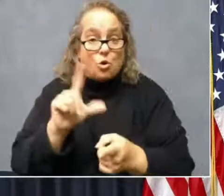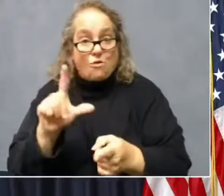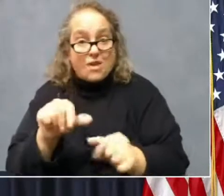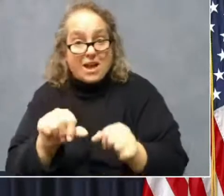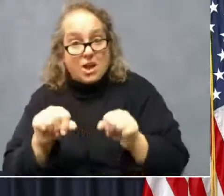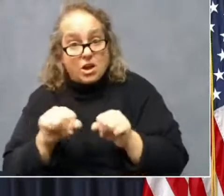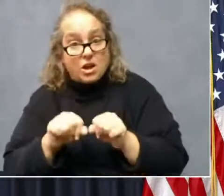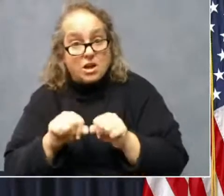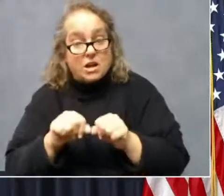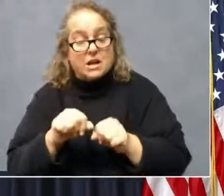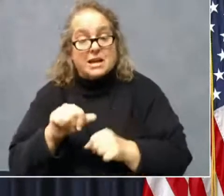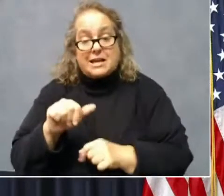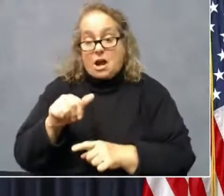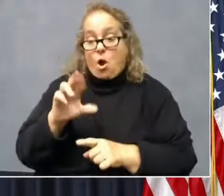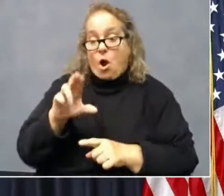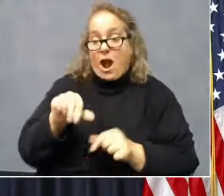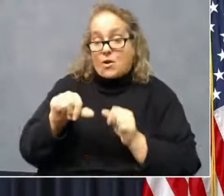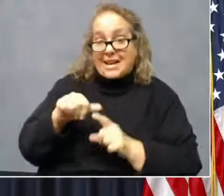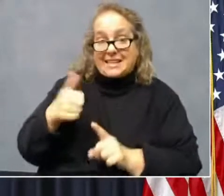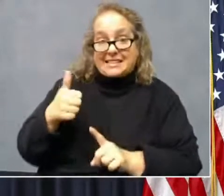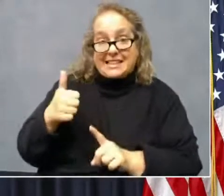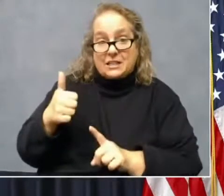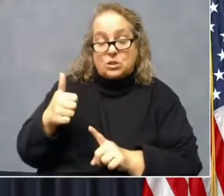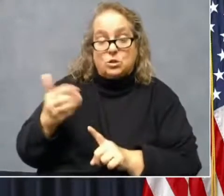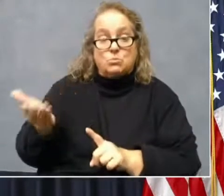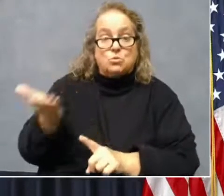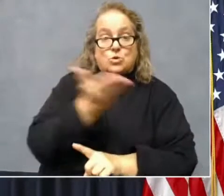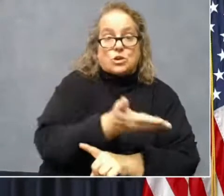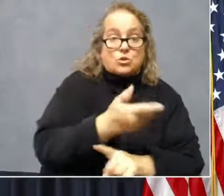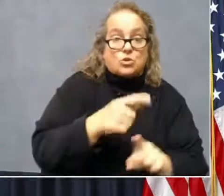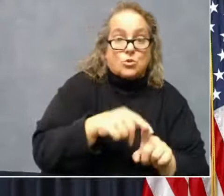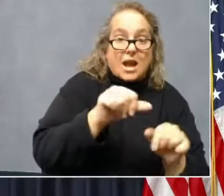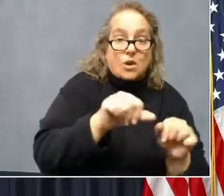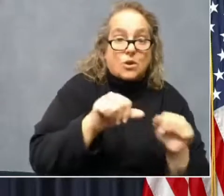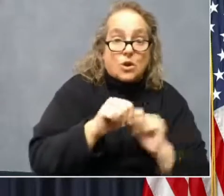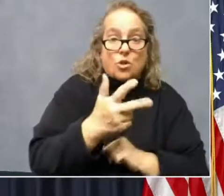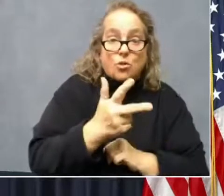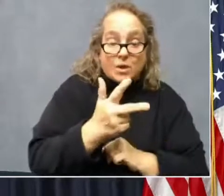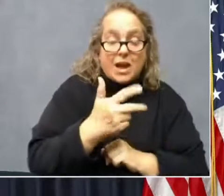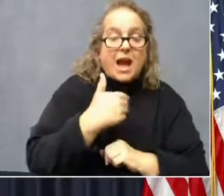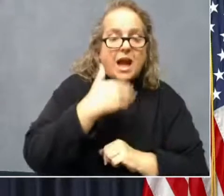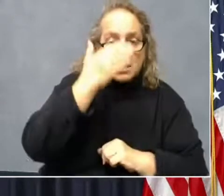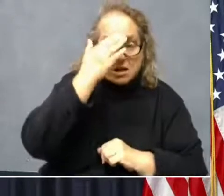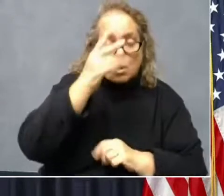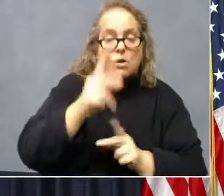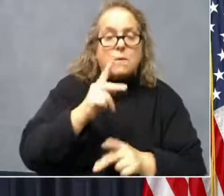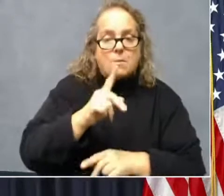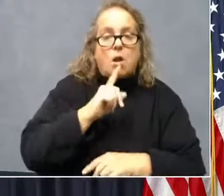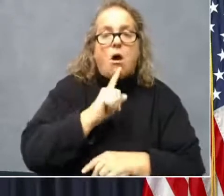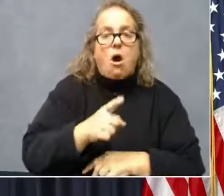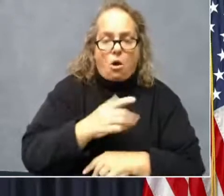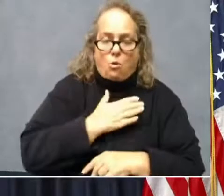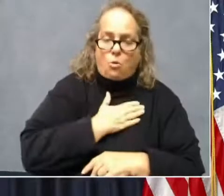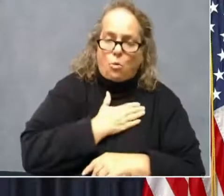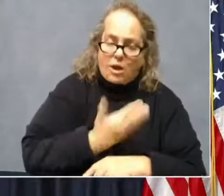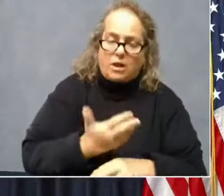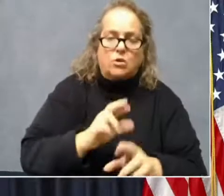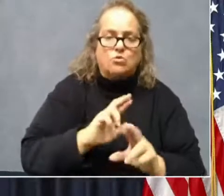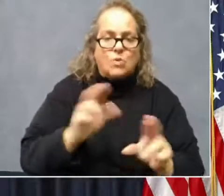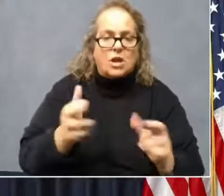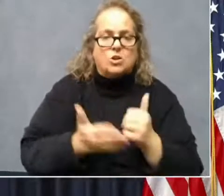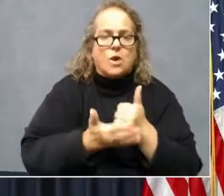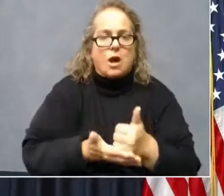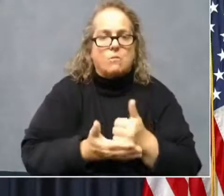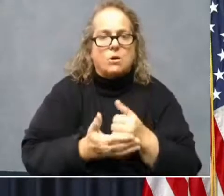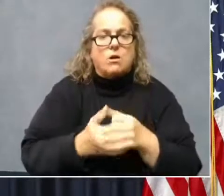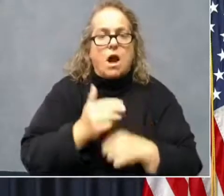area 3, I know that people are ready and willing and able to help, and we are seeing more cooperation between hospitals and